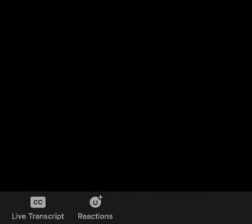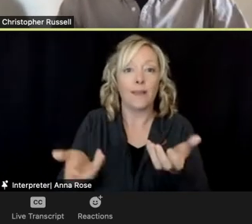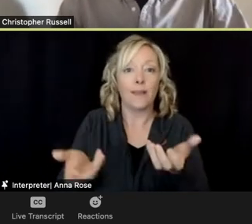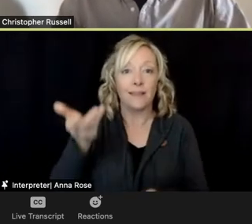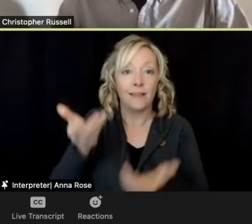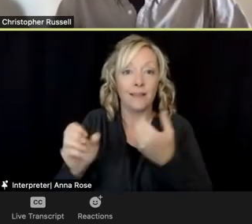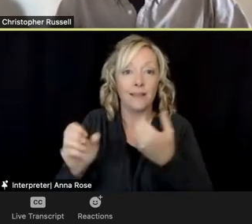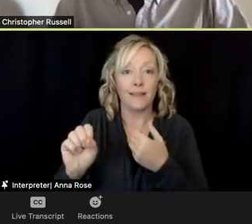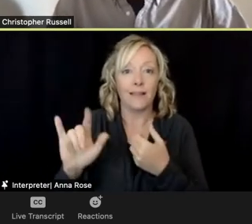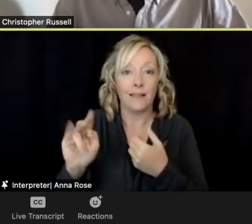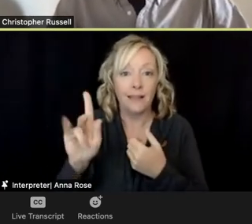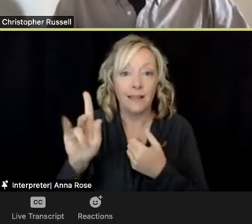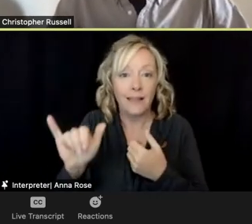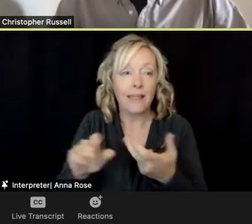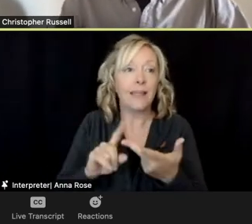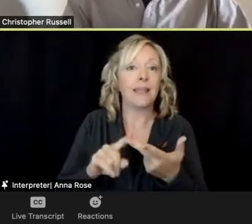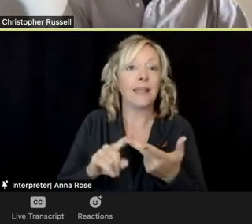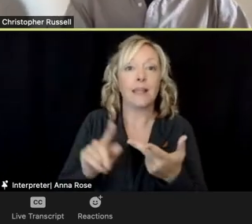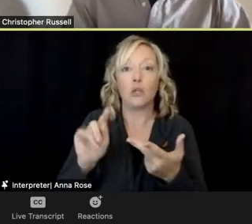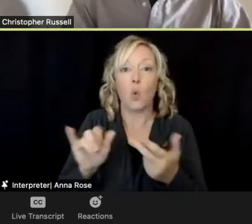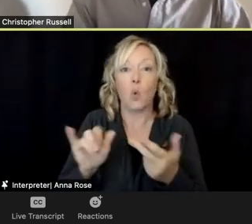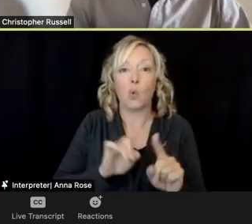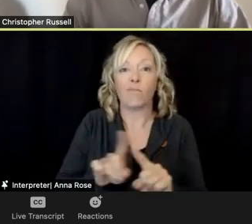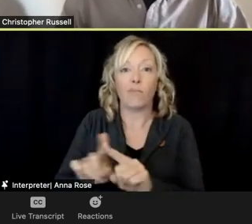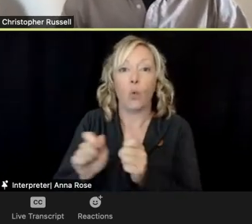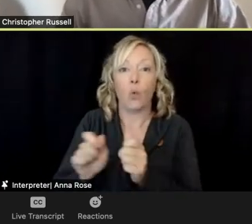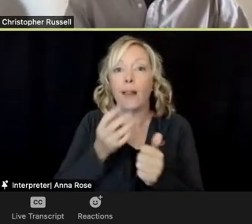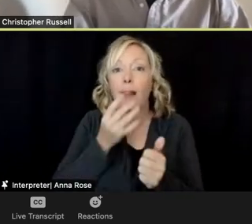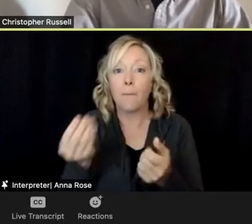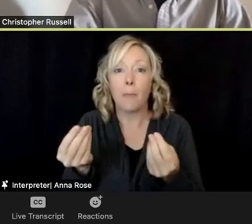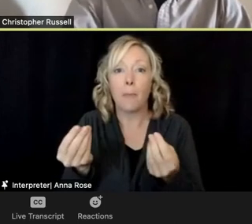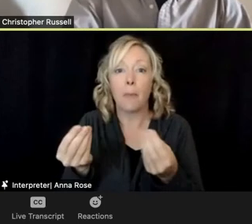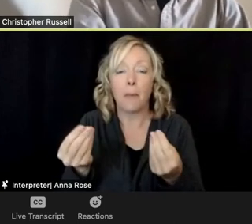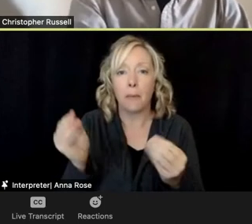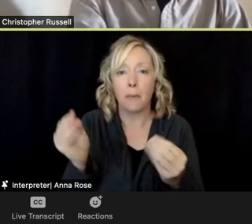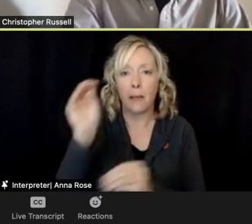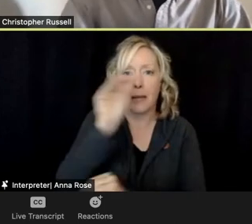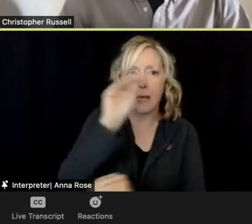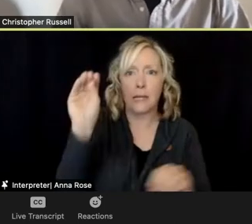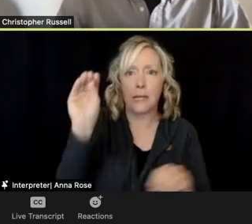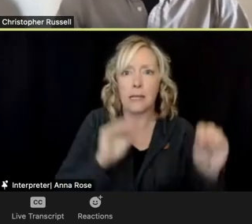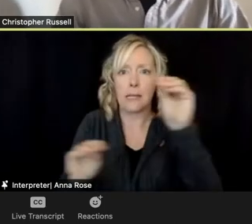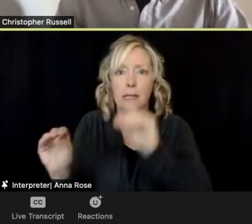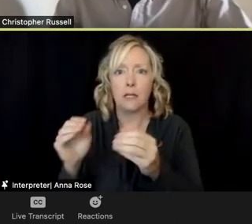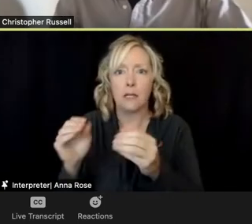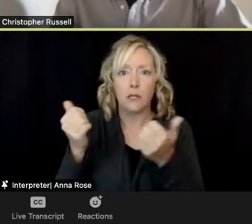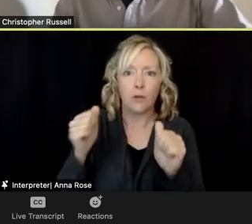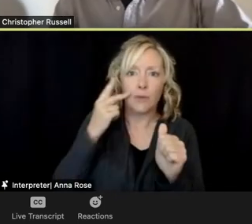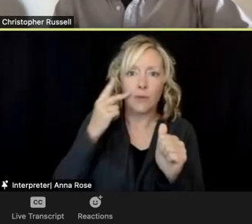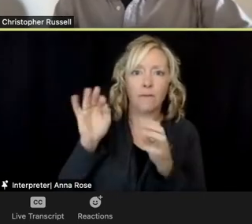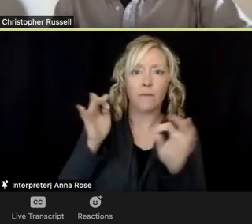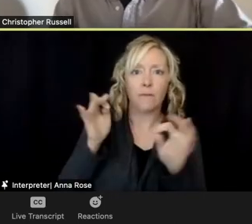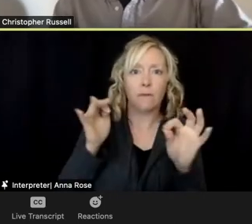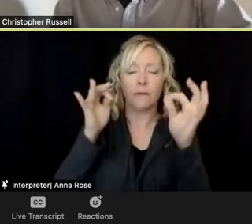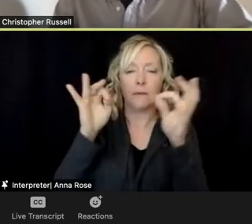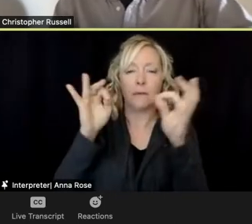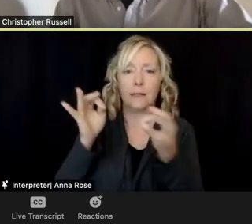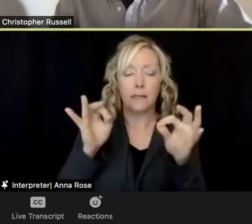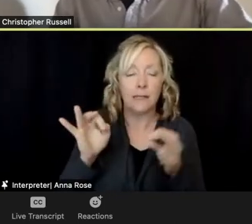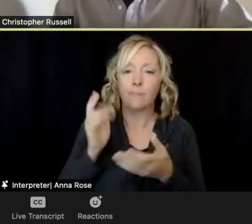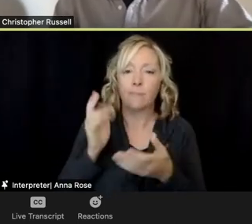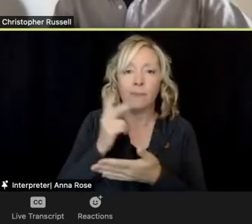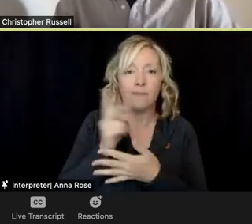everything. And I was almost at the point of saying, I'm really not sure what to do here. And I don't know. I don't know how to assess